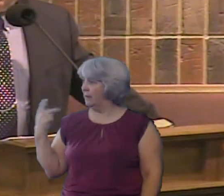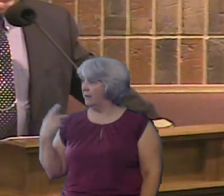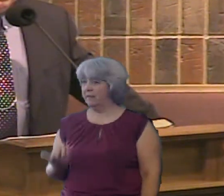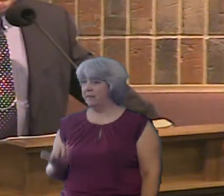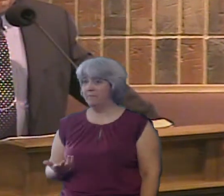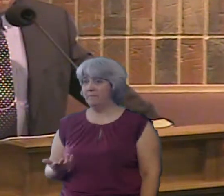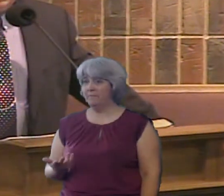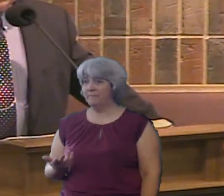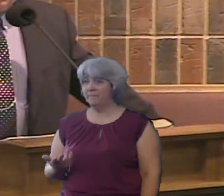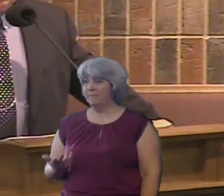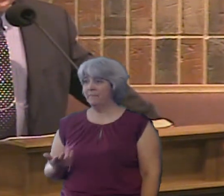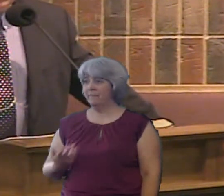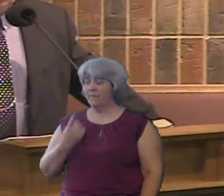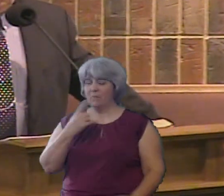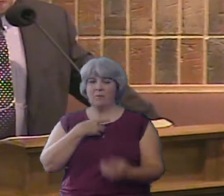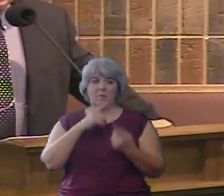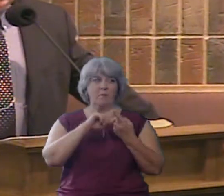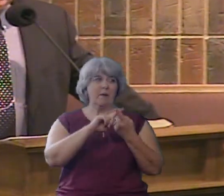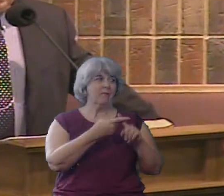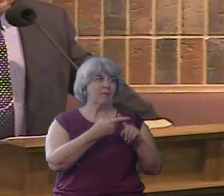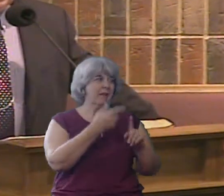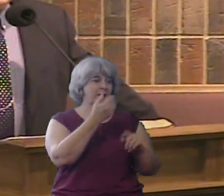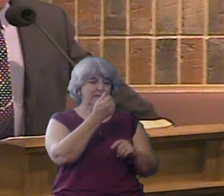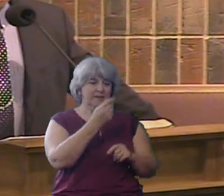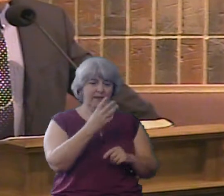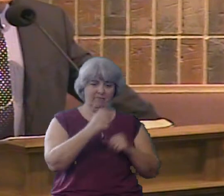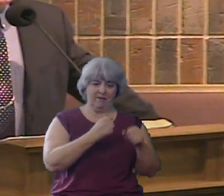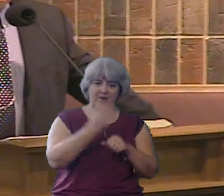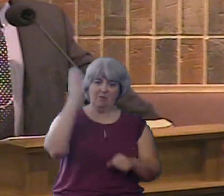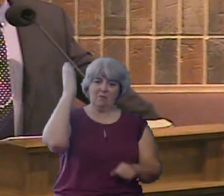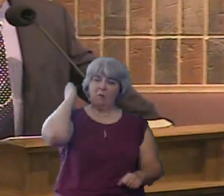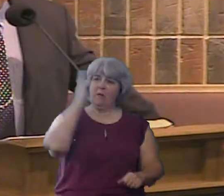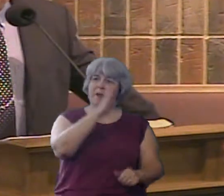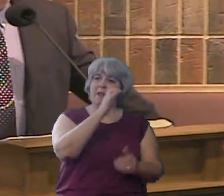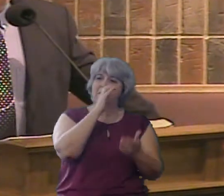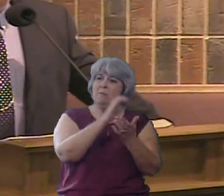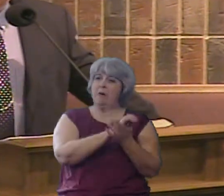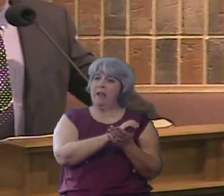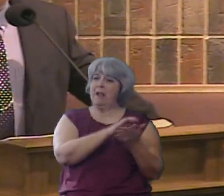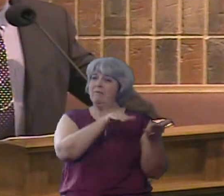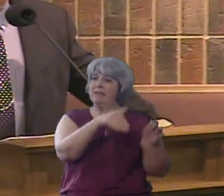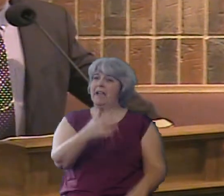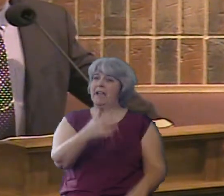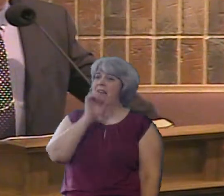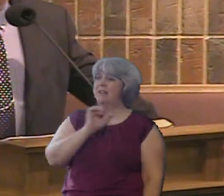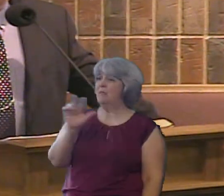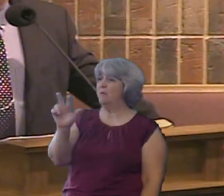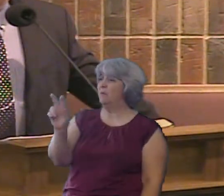A friend of mine several years ago lost his wife at the age of 32 to breast cancer.